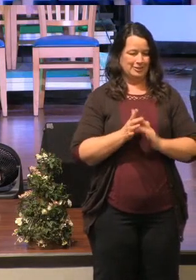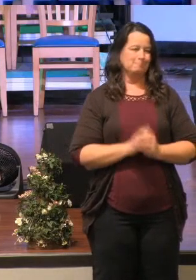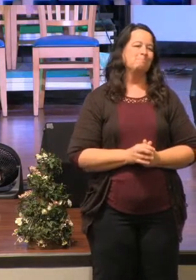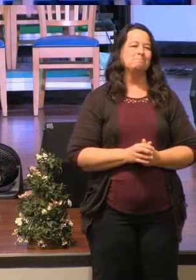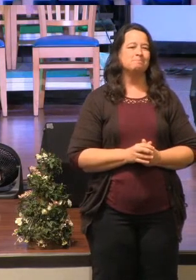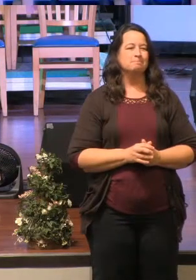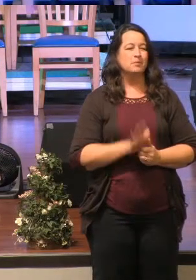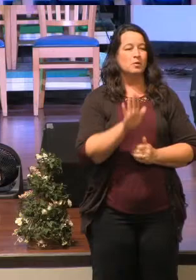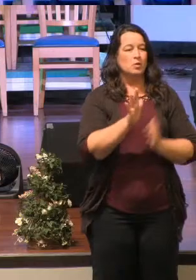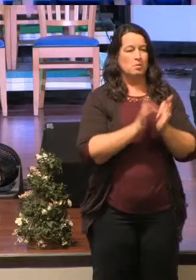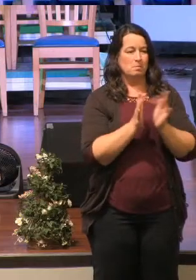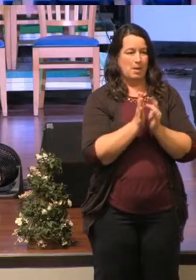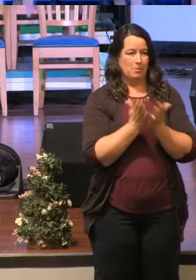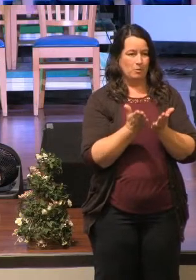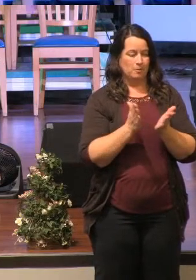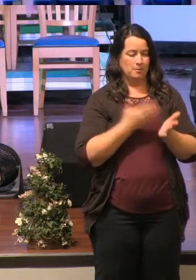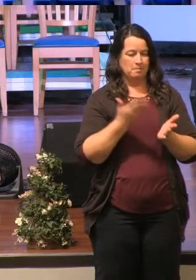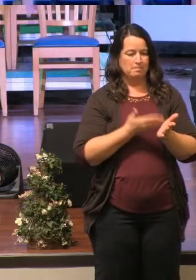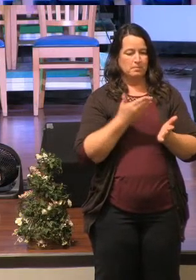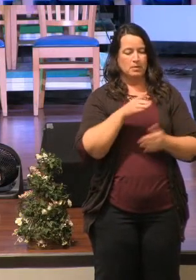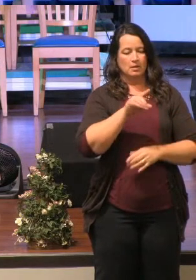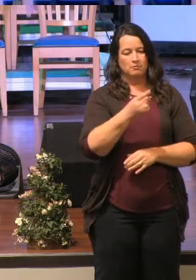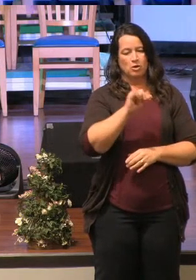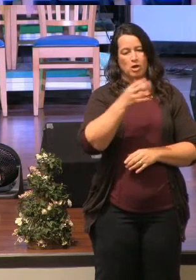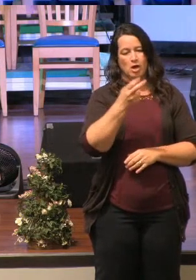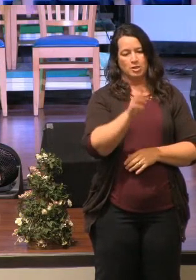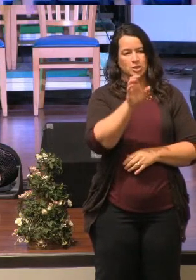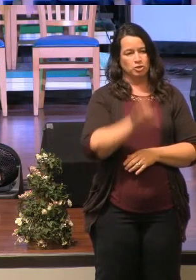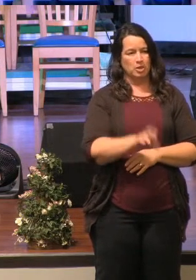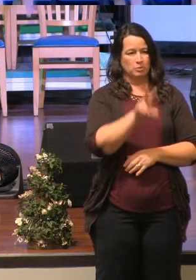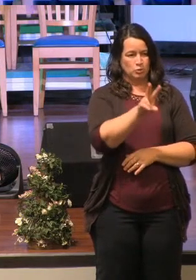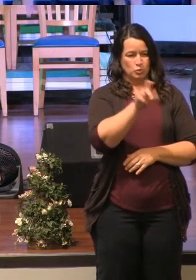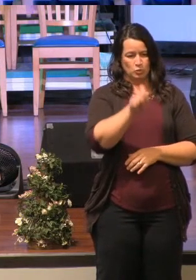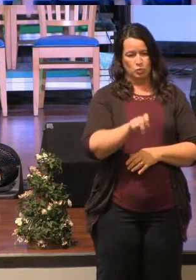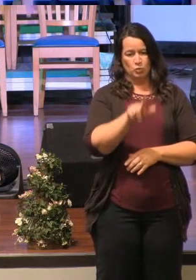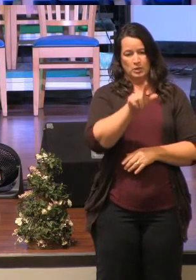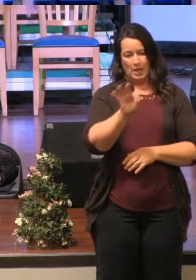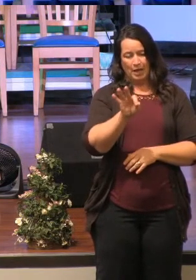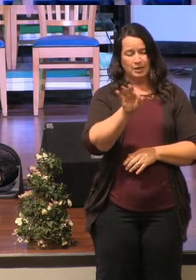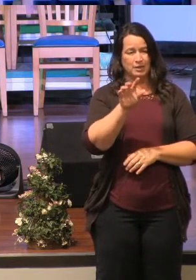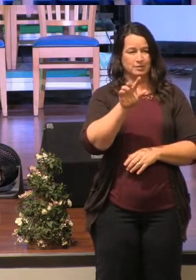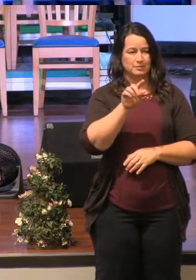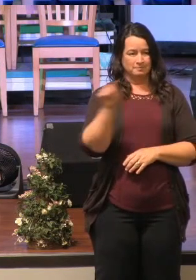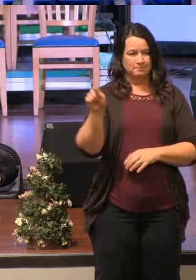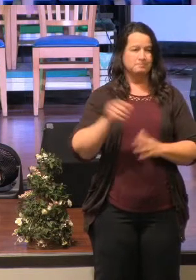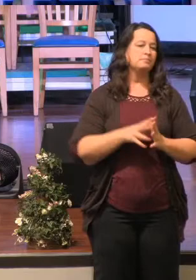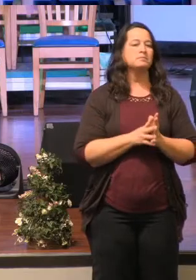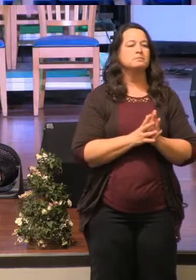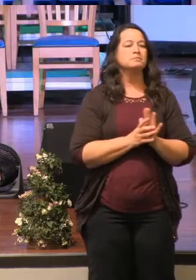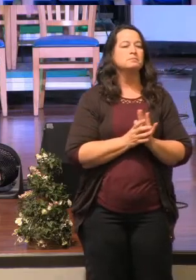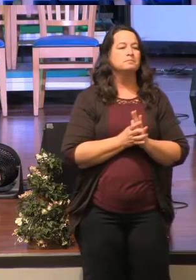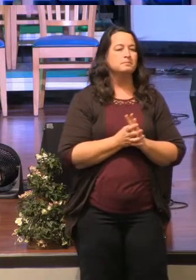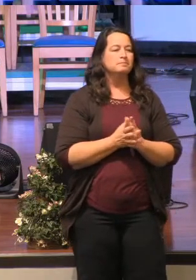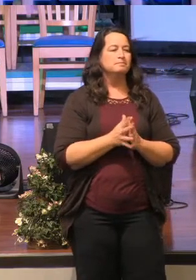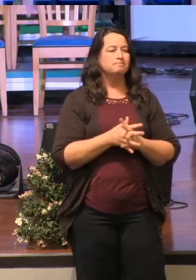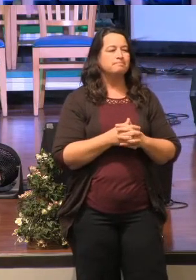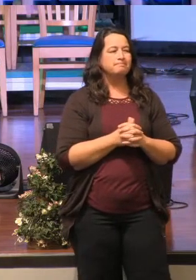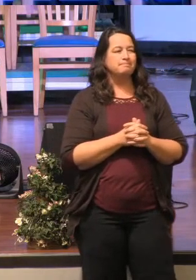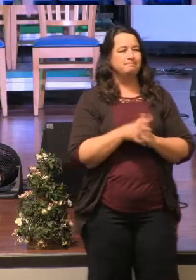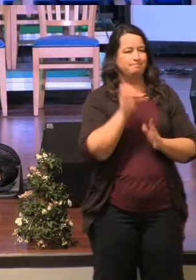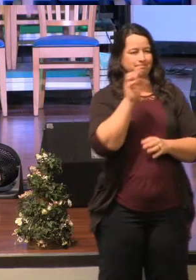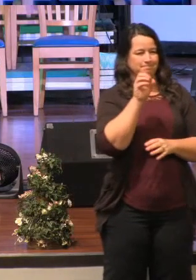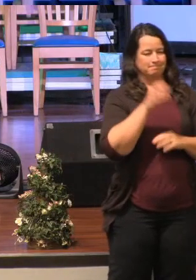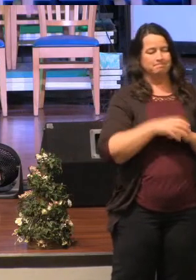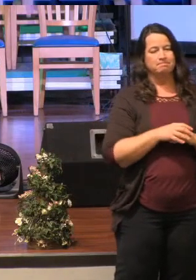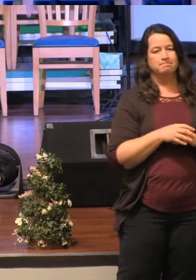would, in your Bibles to 1 John chapter 2, verse 29 through 3:3. As you're turning there, let me tell you, a couple